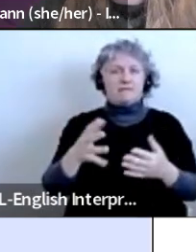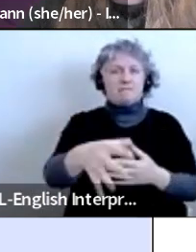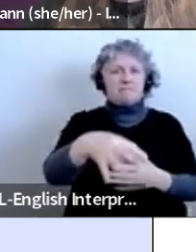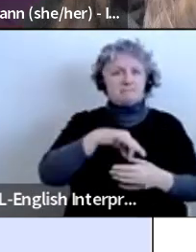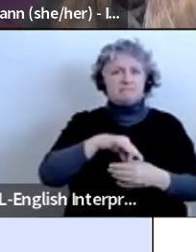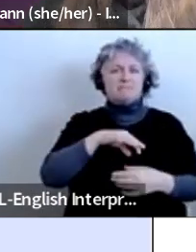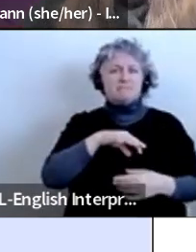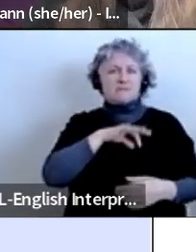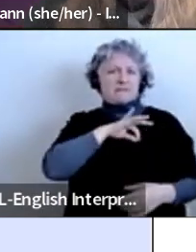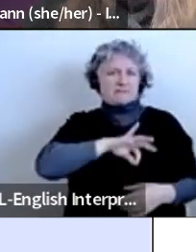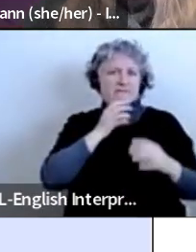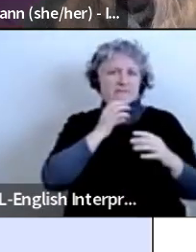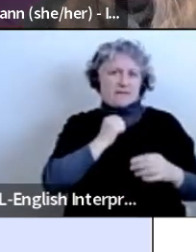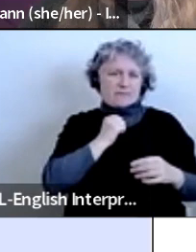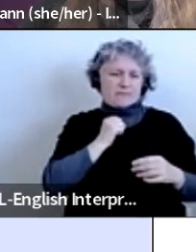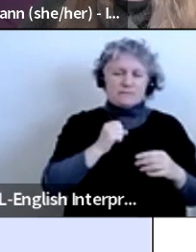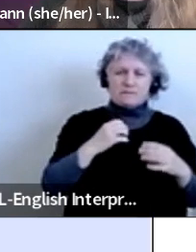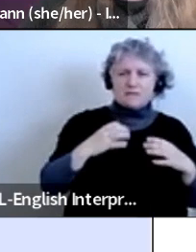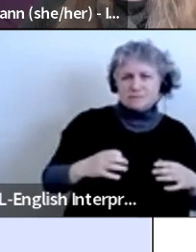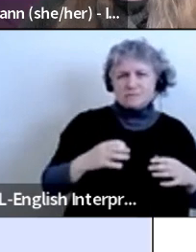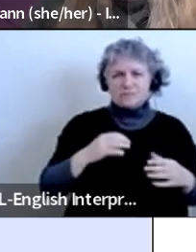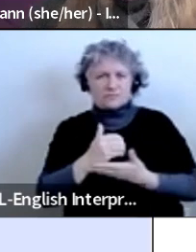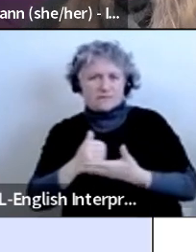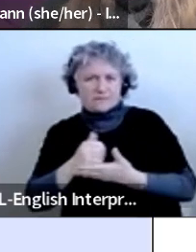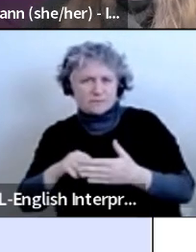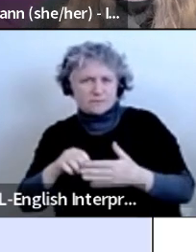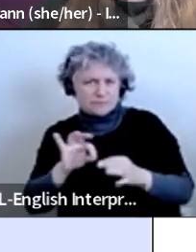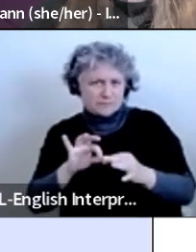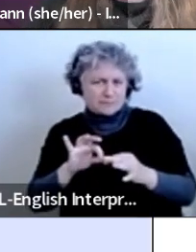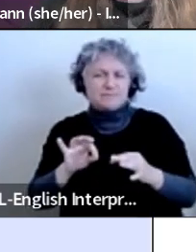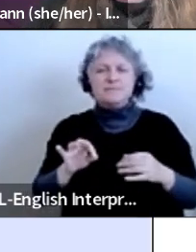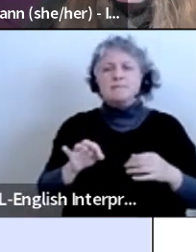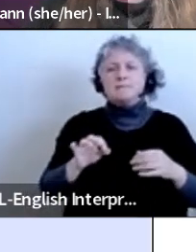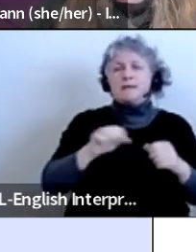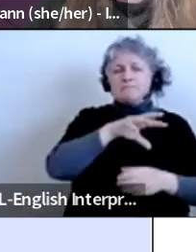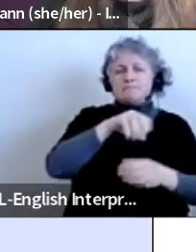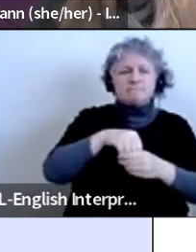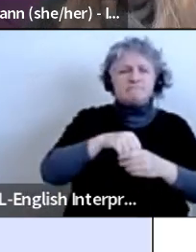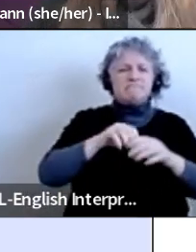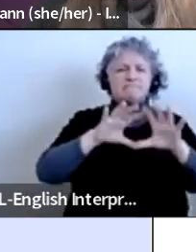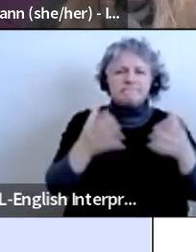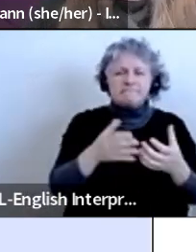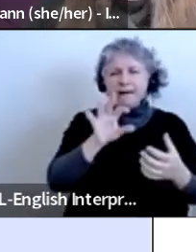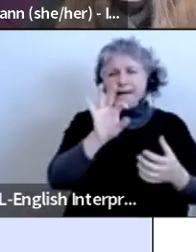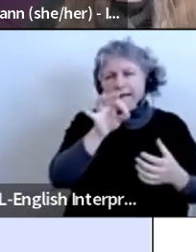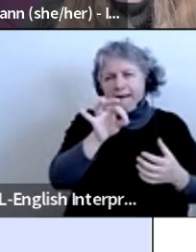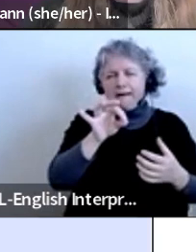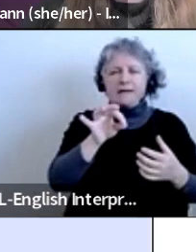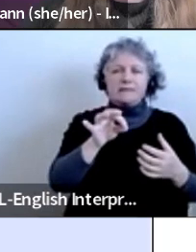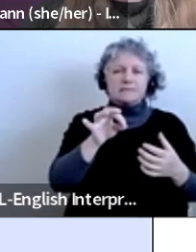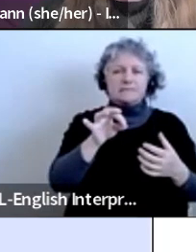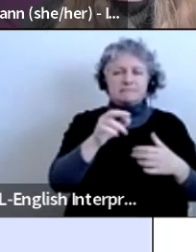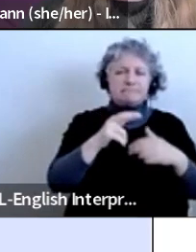revenue. You can think of the business model canvas as containing 9 essential building blocks, and each segment of